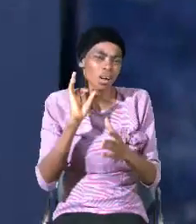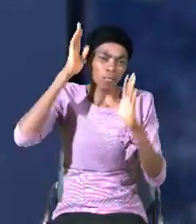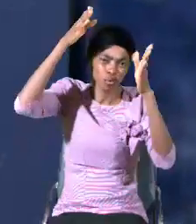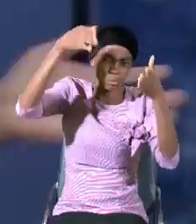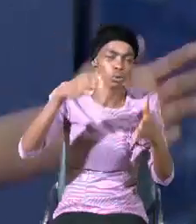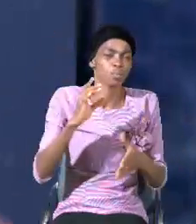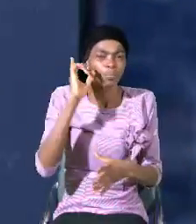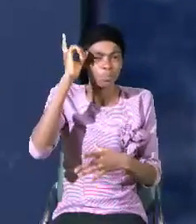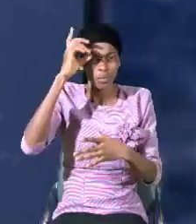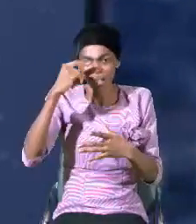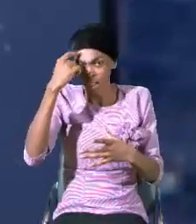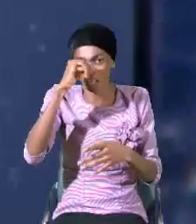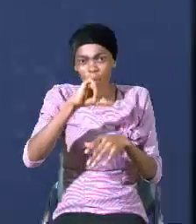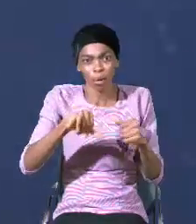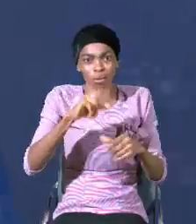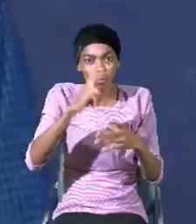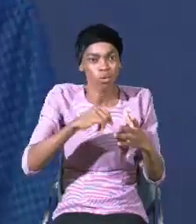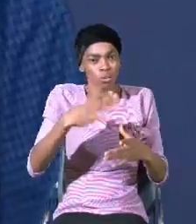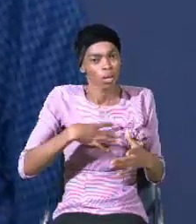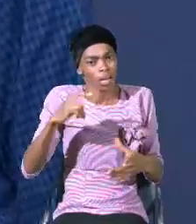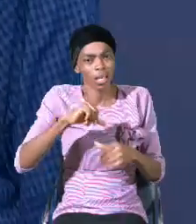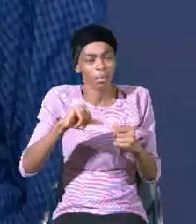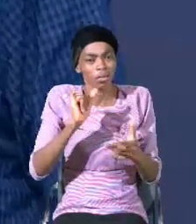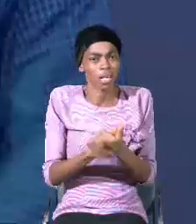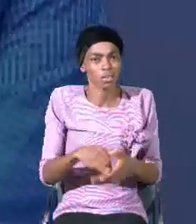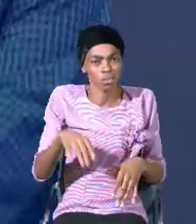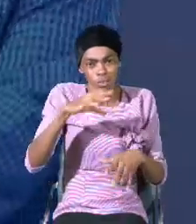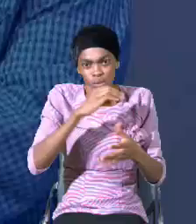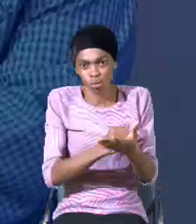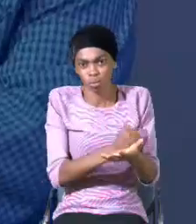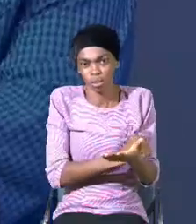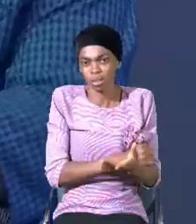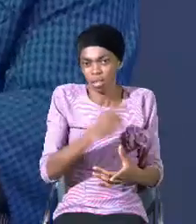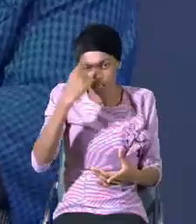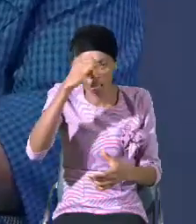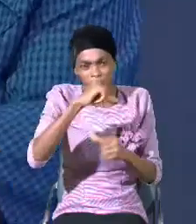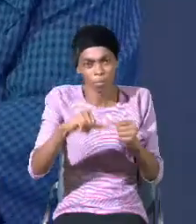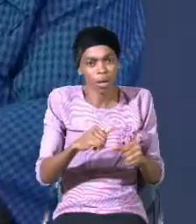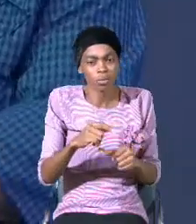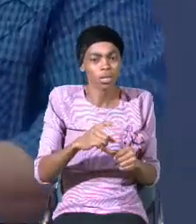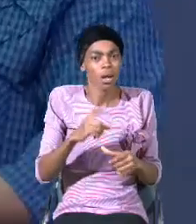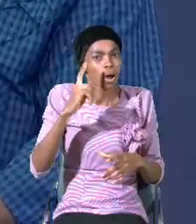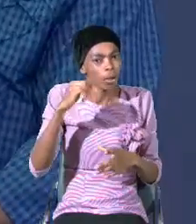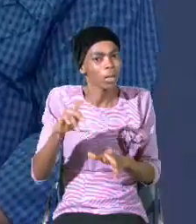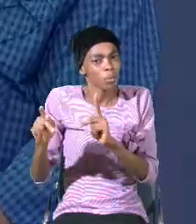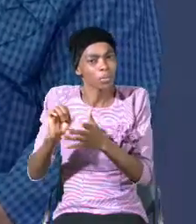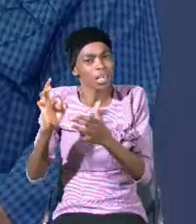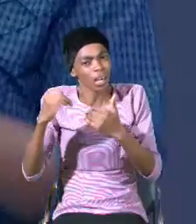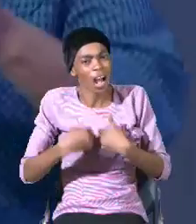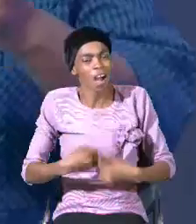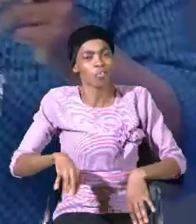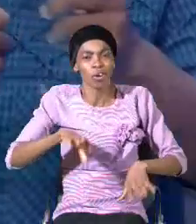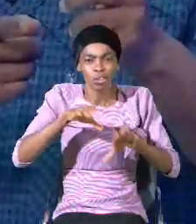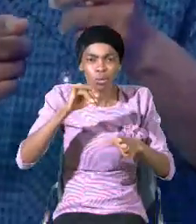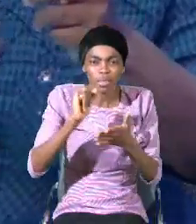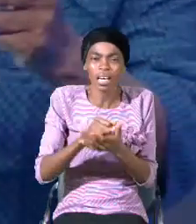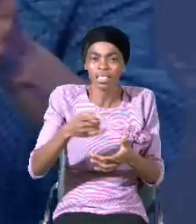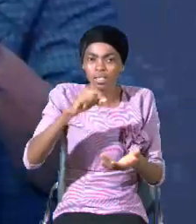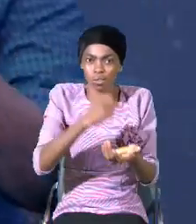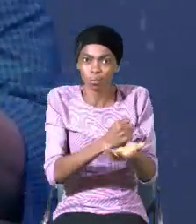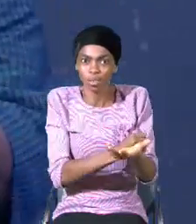you like about the subject, and think about other people that have handled that subject and they're now on the